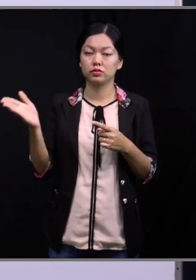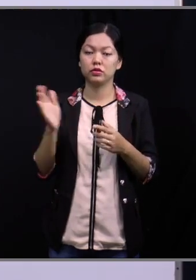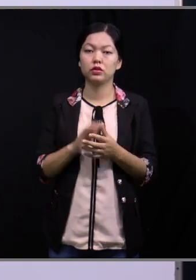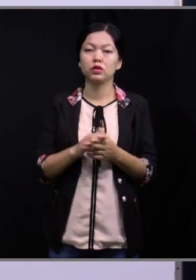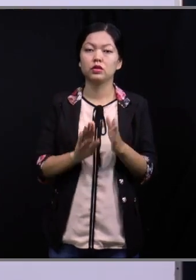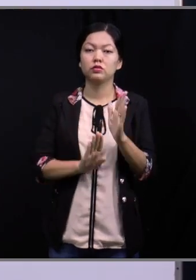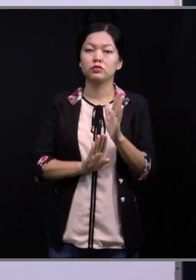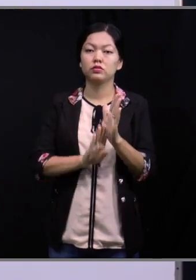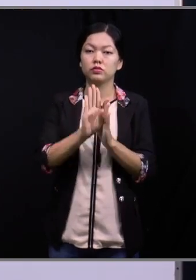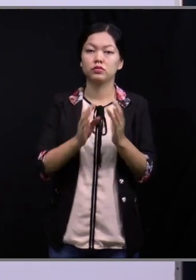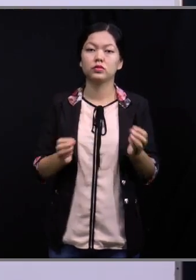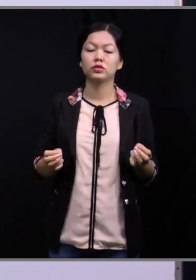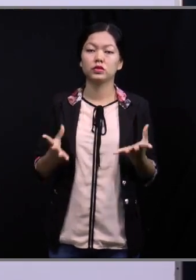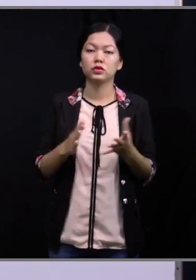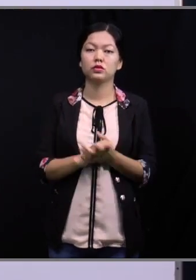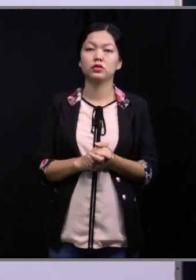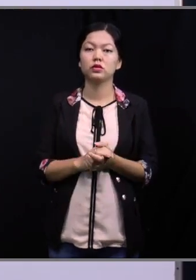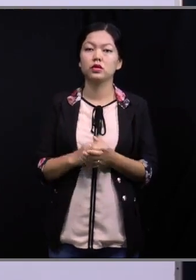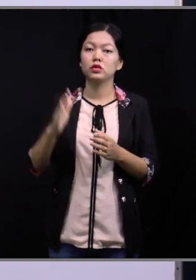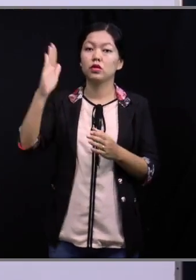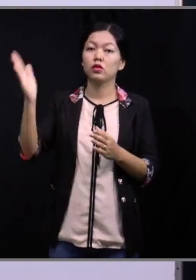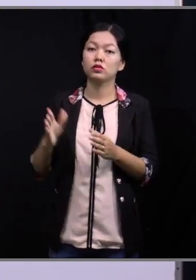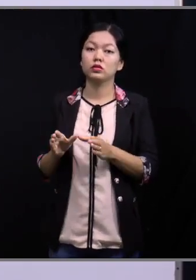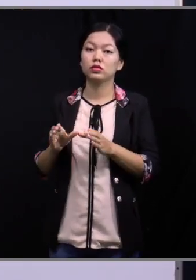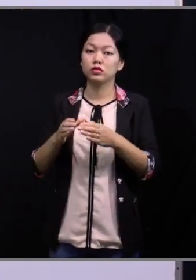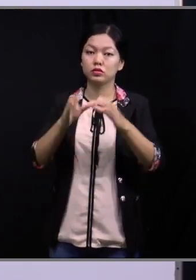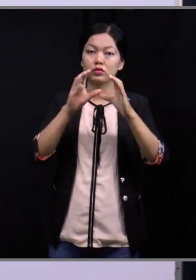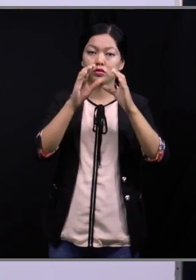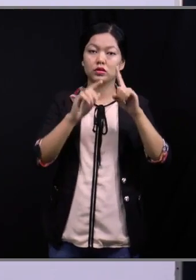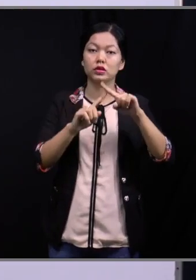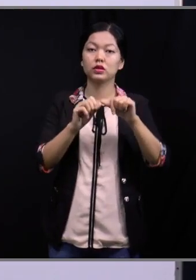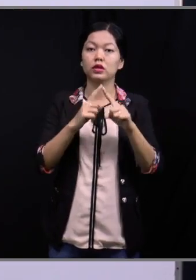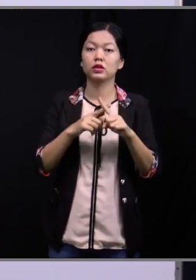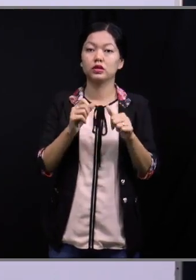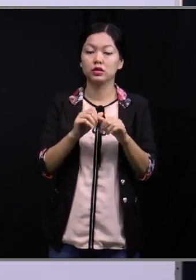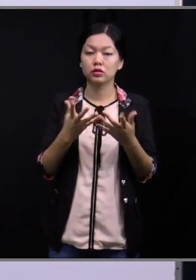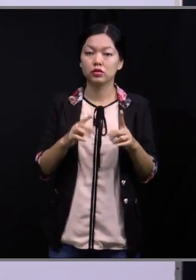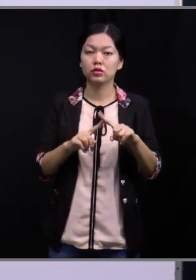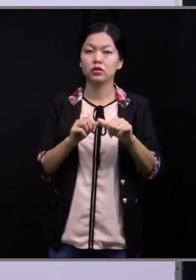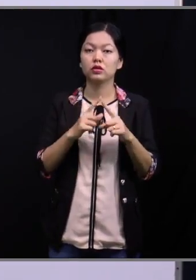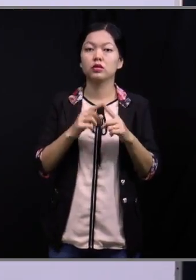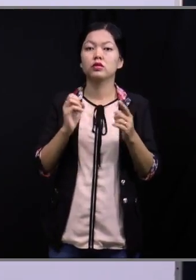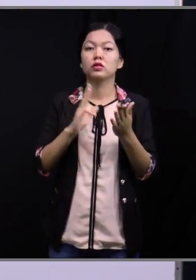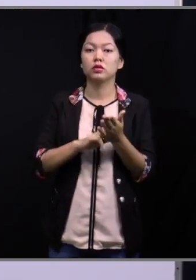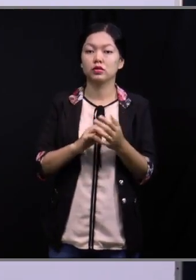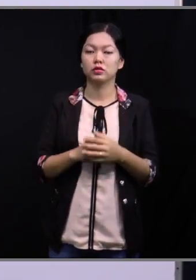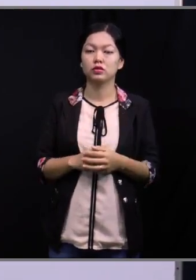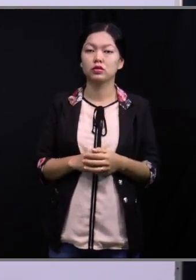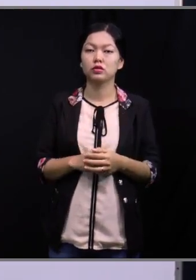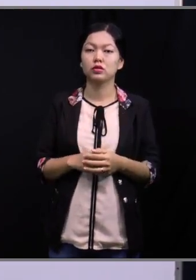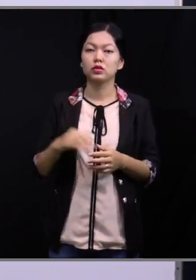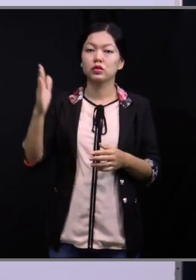these categories, they are also known as taxa or taxon, and this species, which forms the